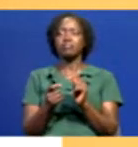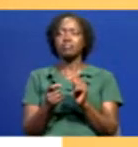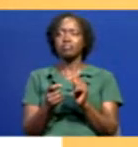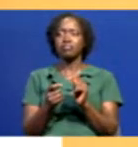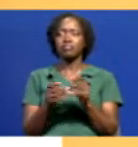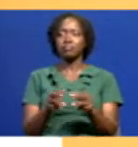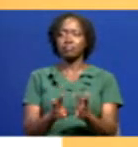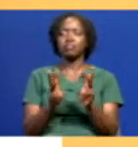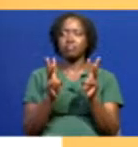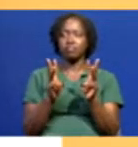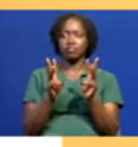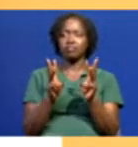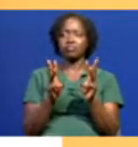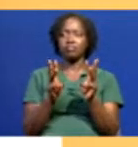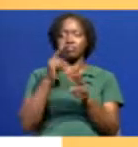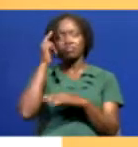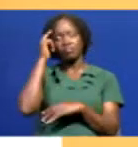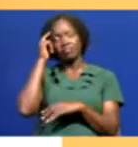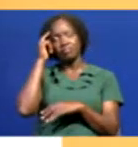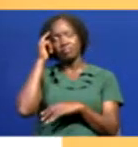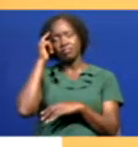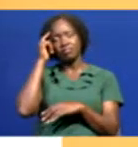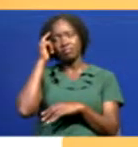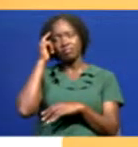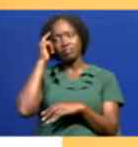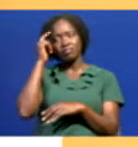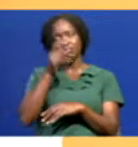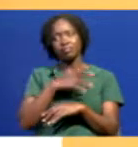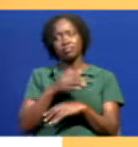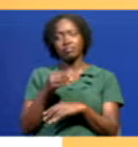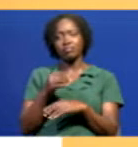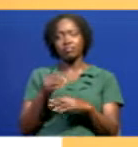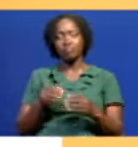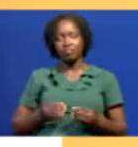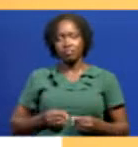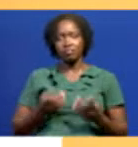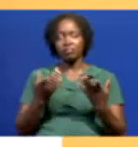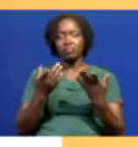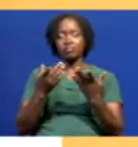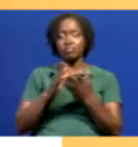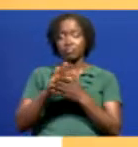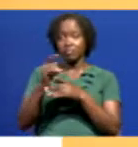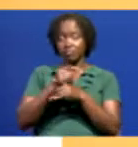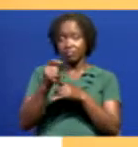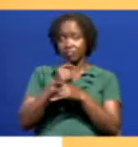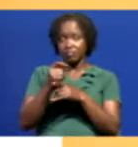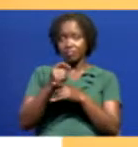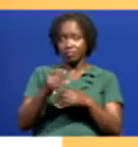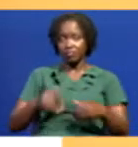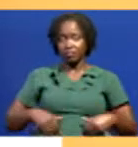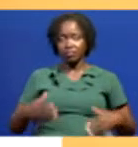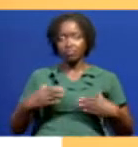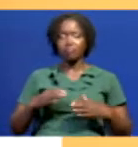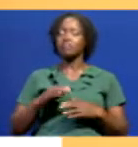the way we think and educate and train young people in this country.